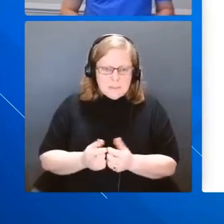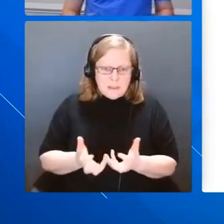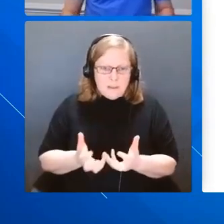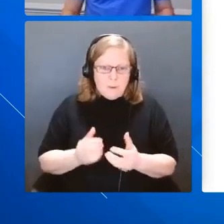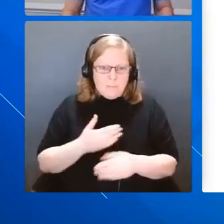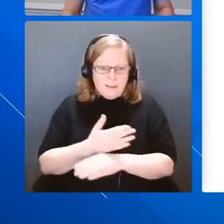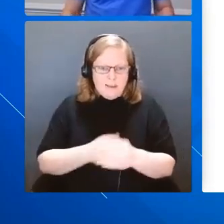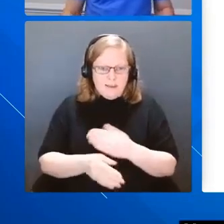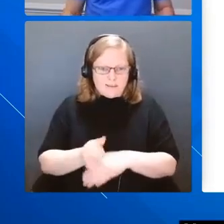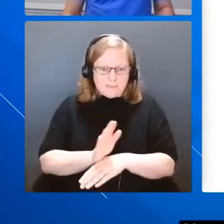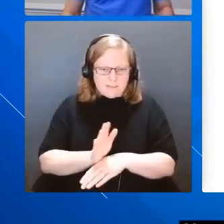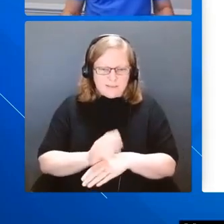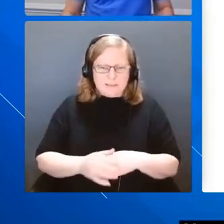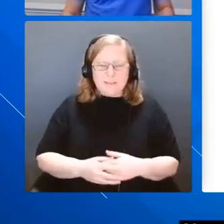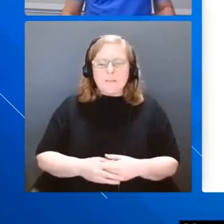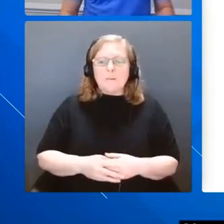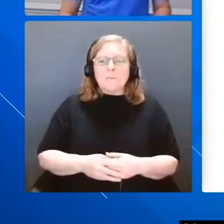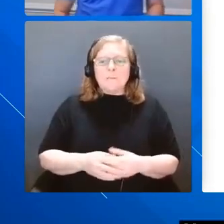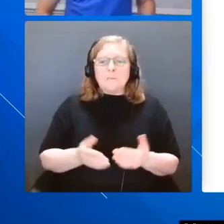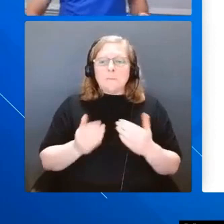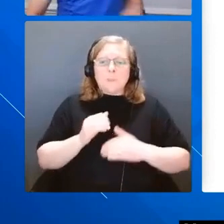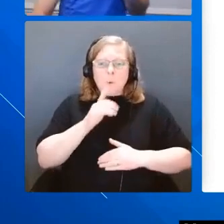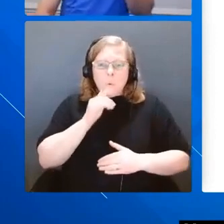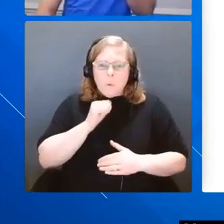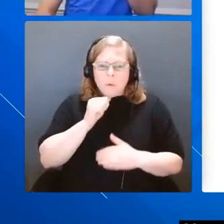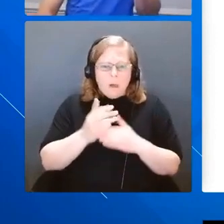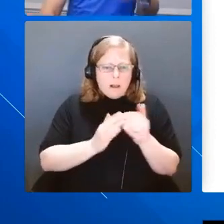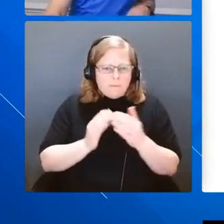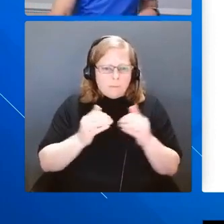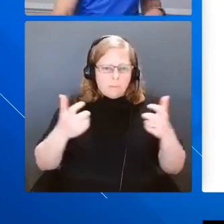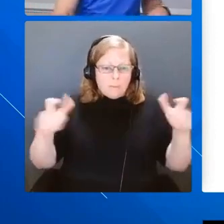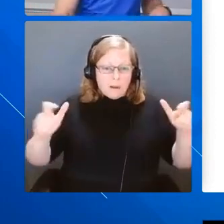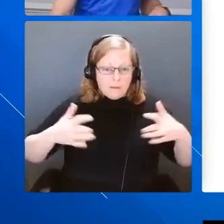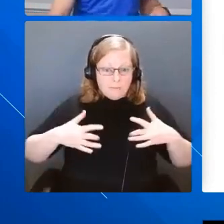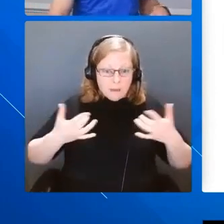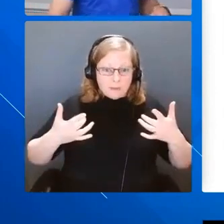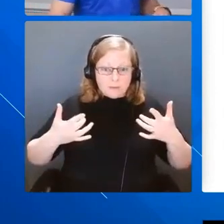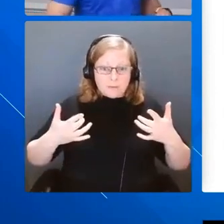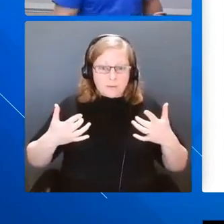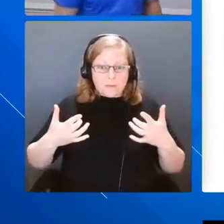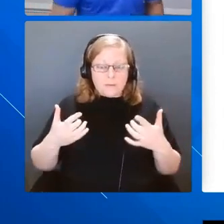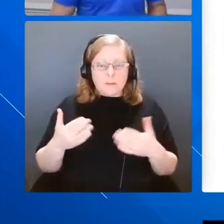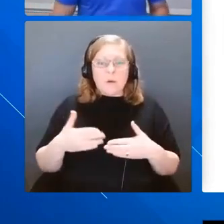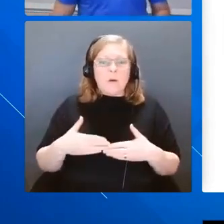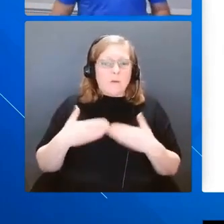To help those who may feel uncomfortable at larger events, offer a mobile